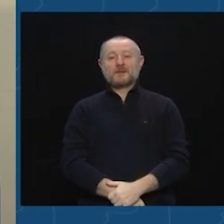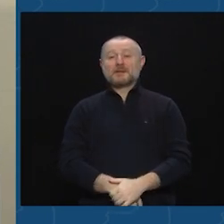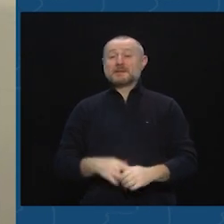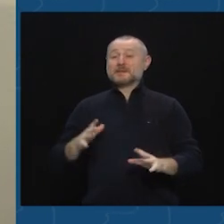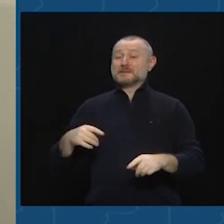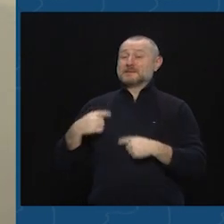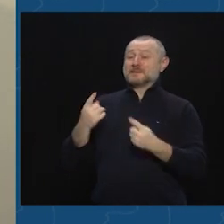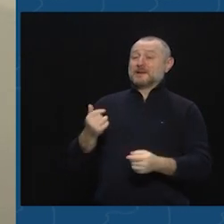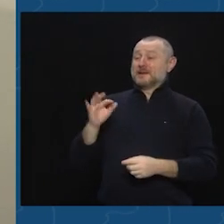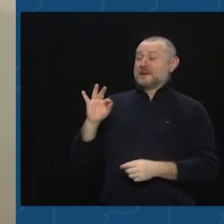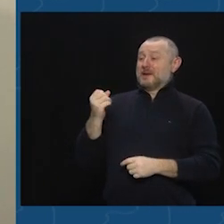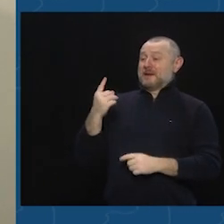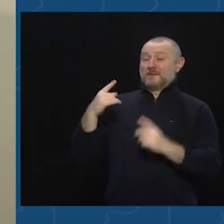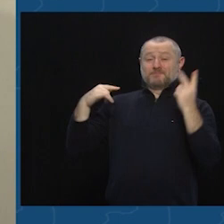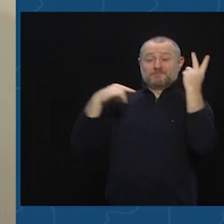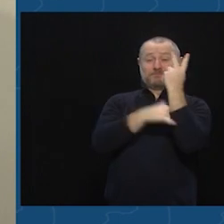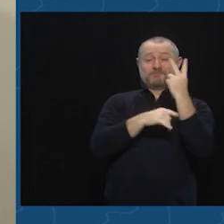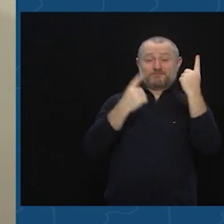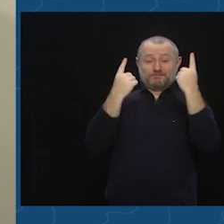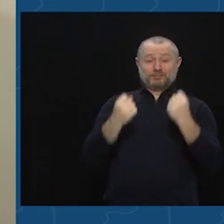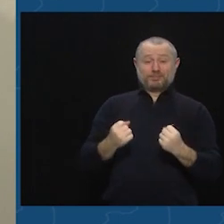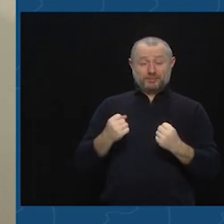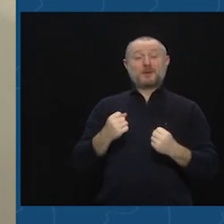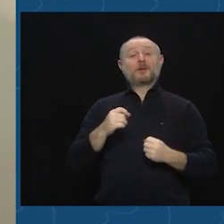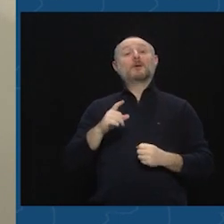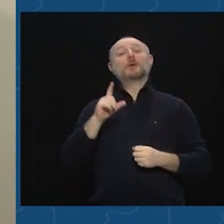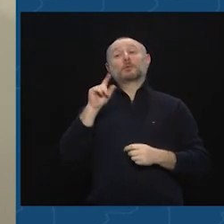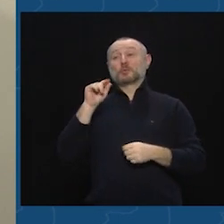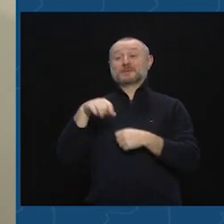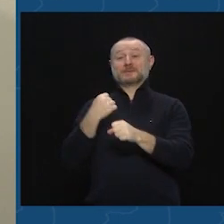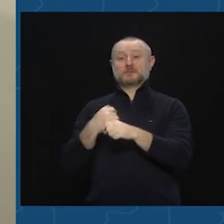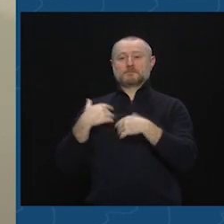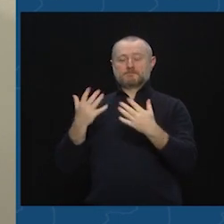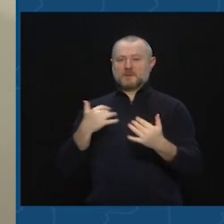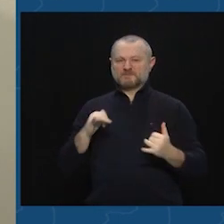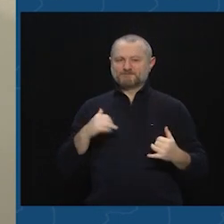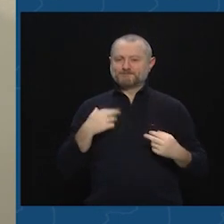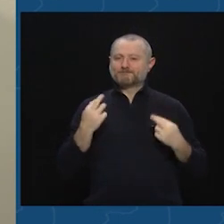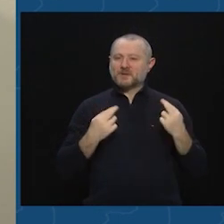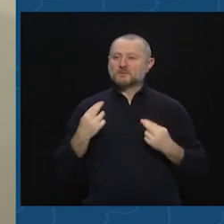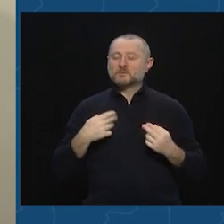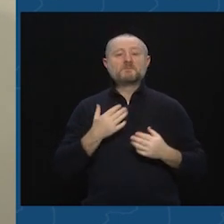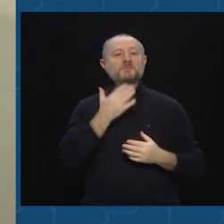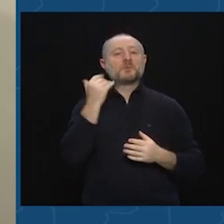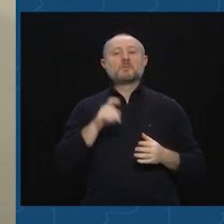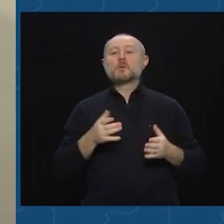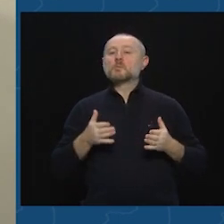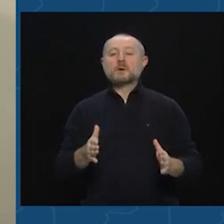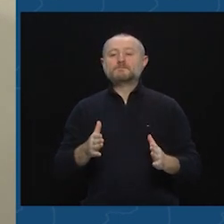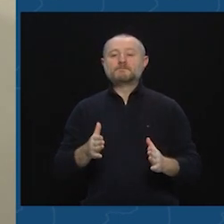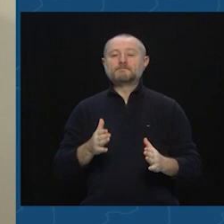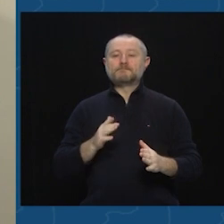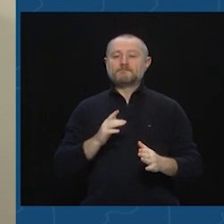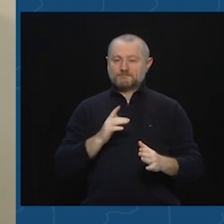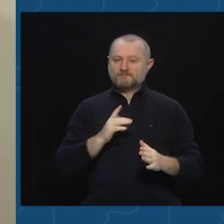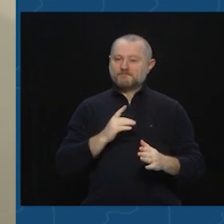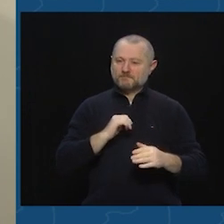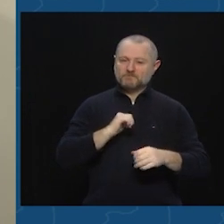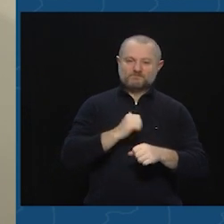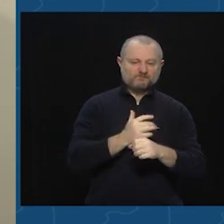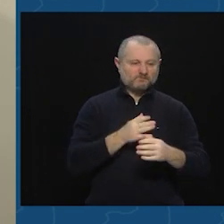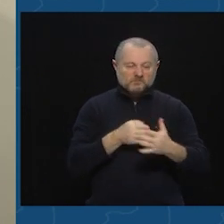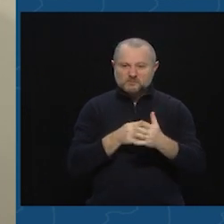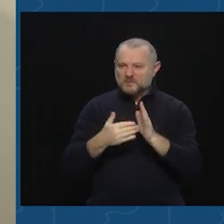learned that cooperation is the best way to combat common threats and ensure that all agencies have the assistance and